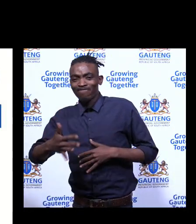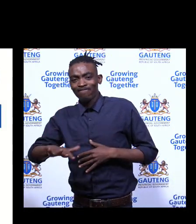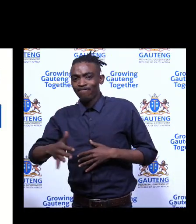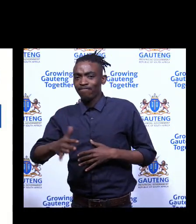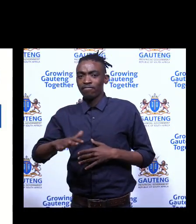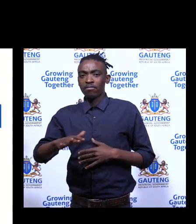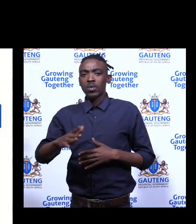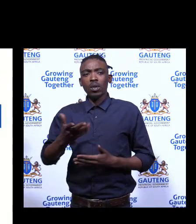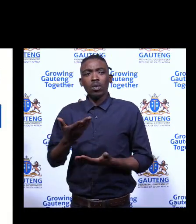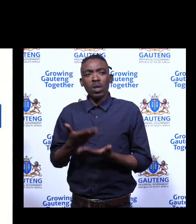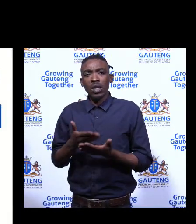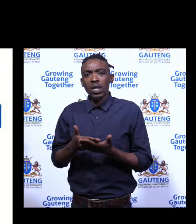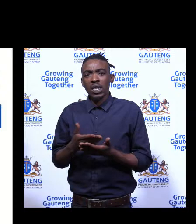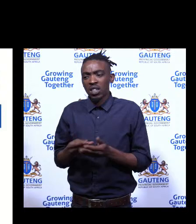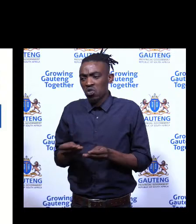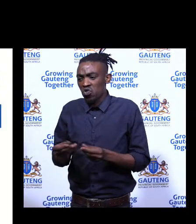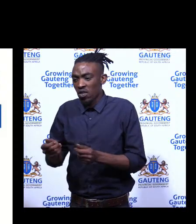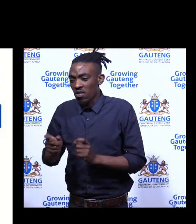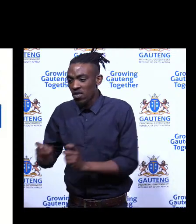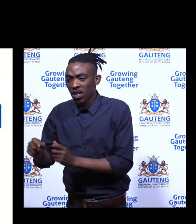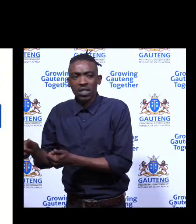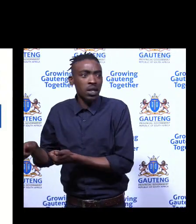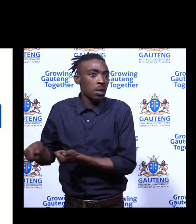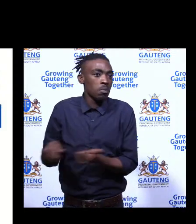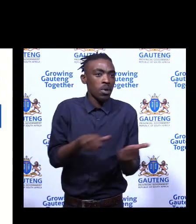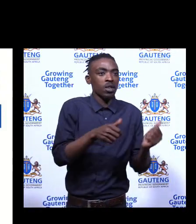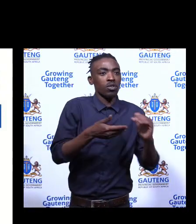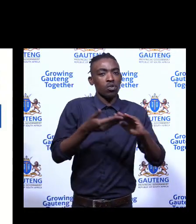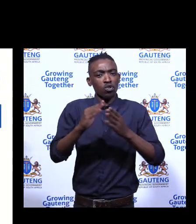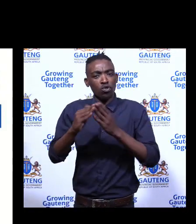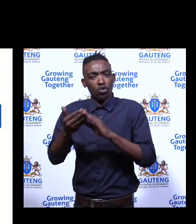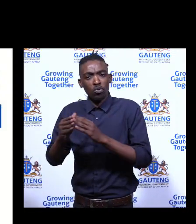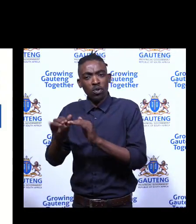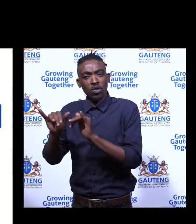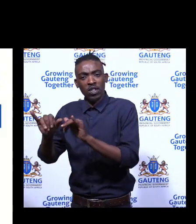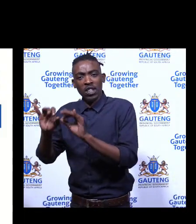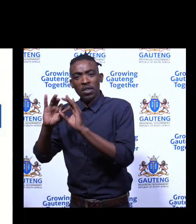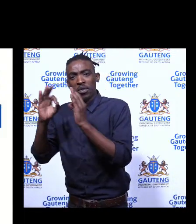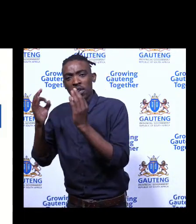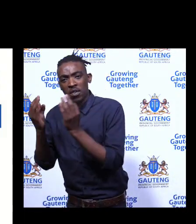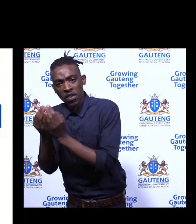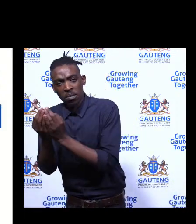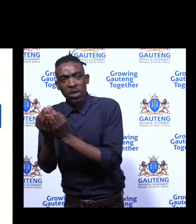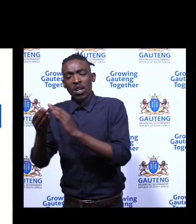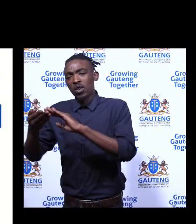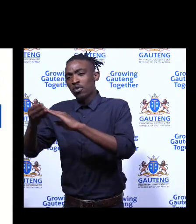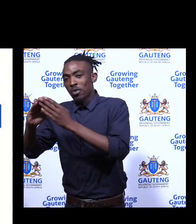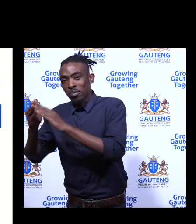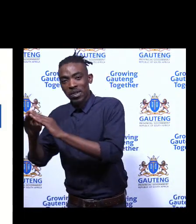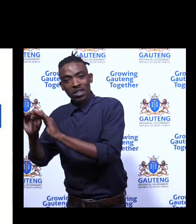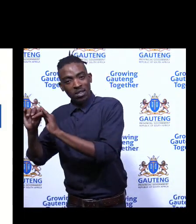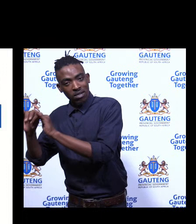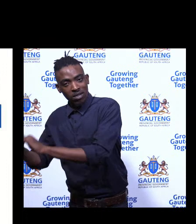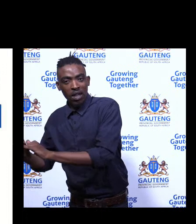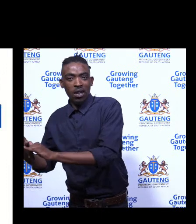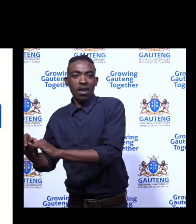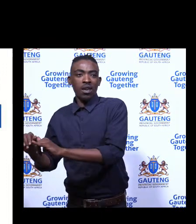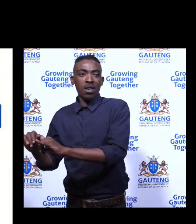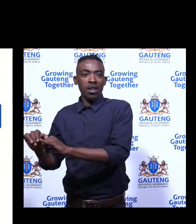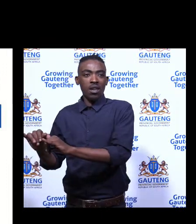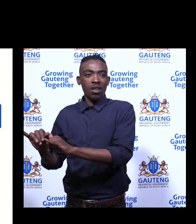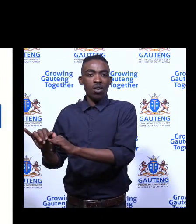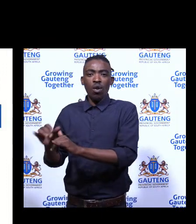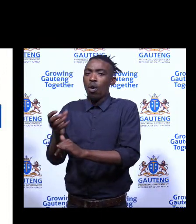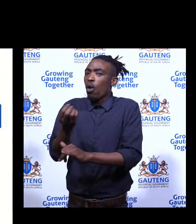actually be going back to the community, to their homes, or they may use the hospital, the